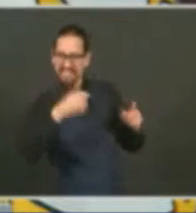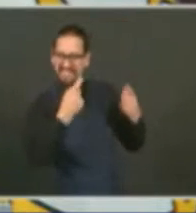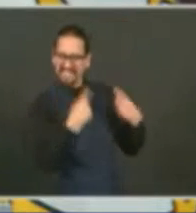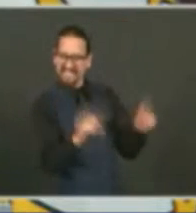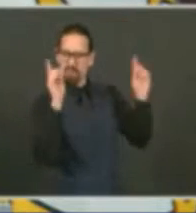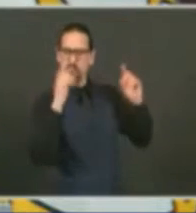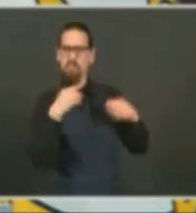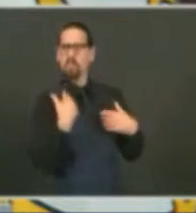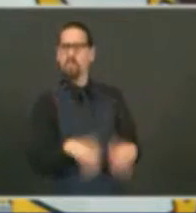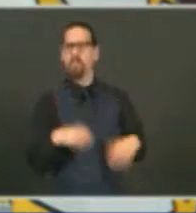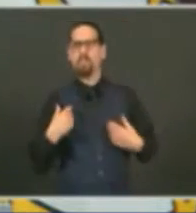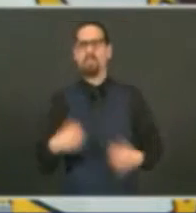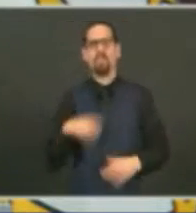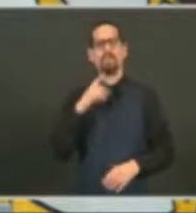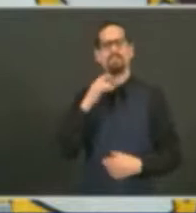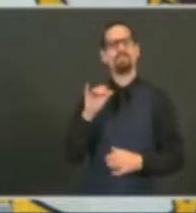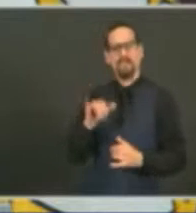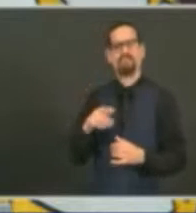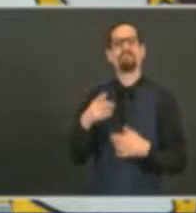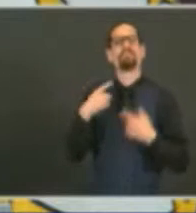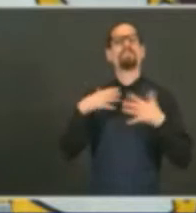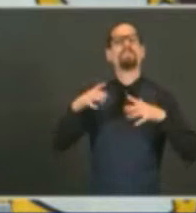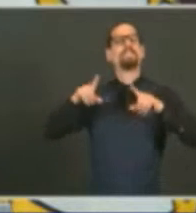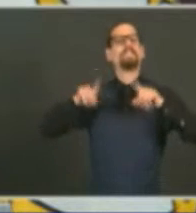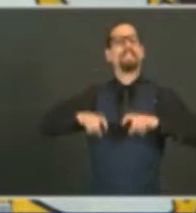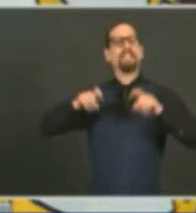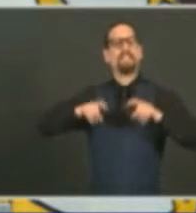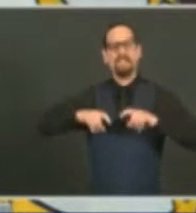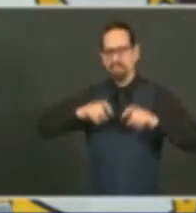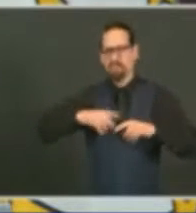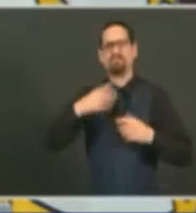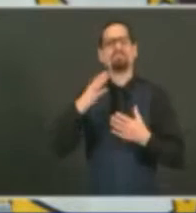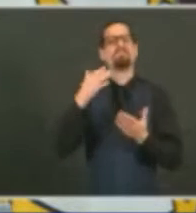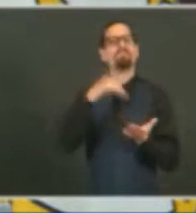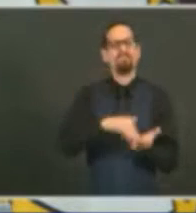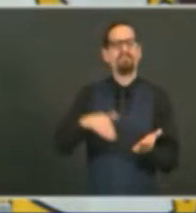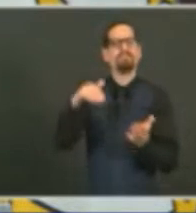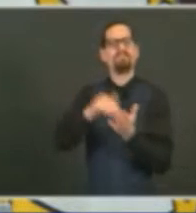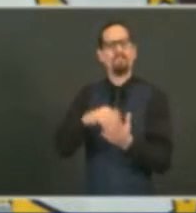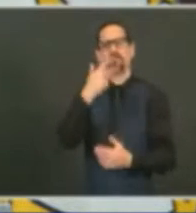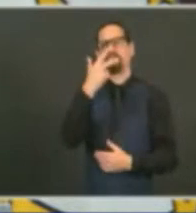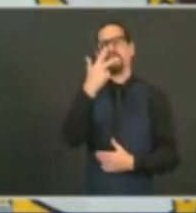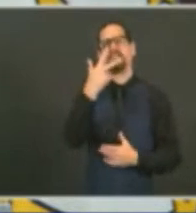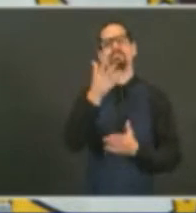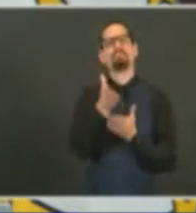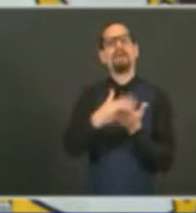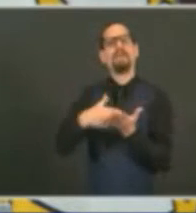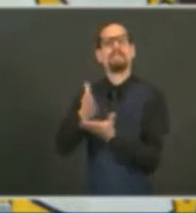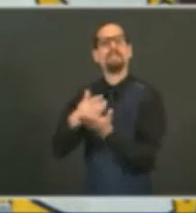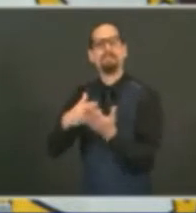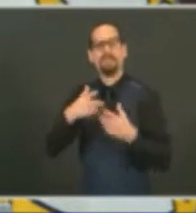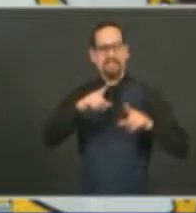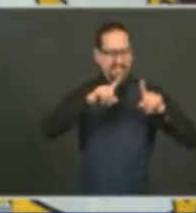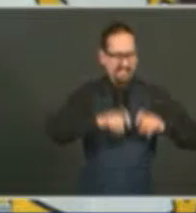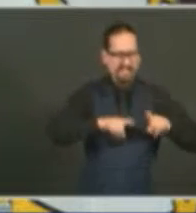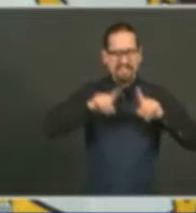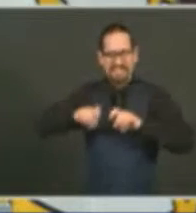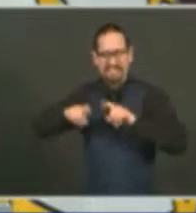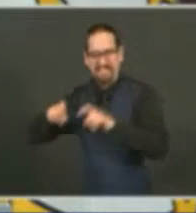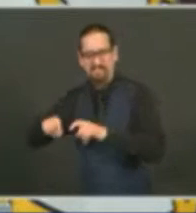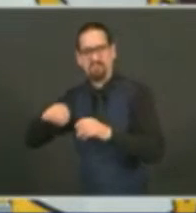gone through 3 clinical trial phases with over 70,000 participants,